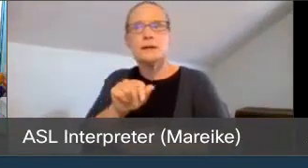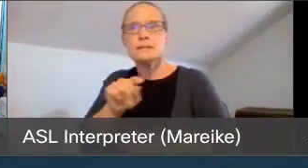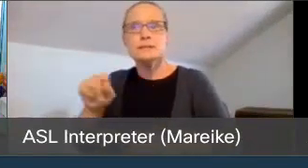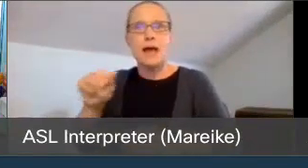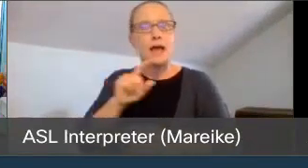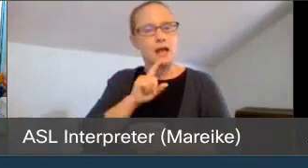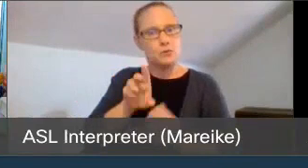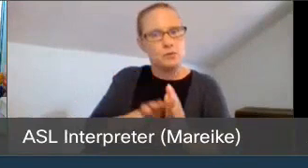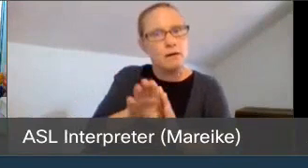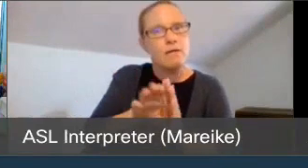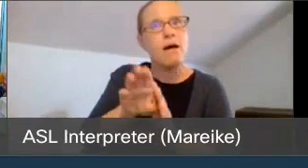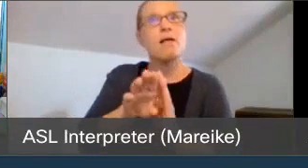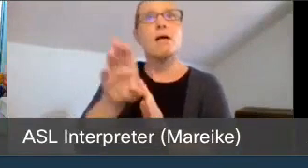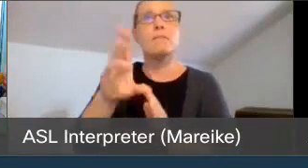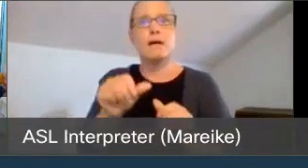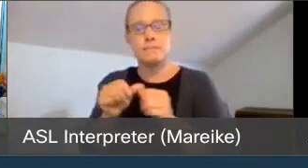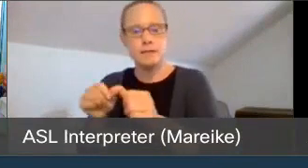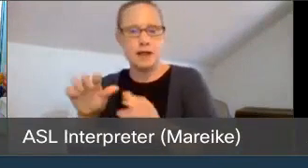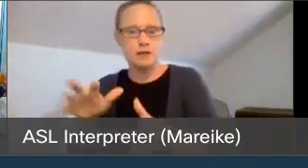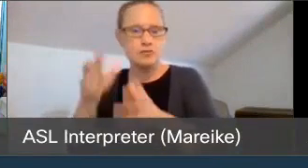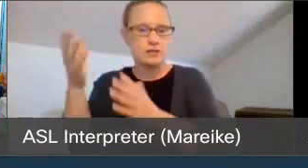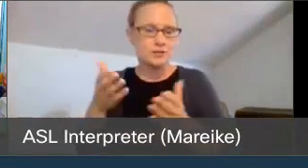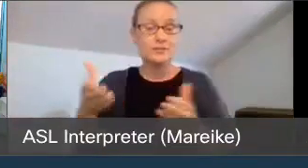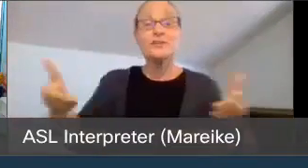crisis services. Welcome, Debbie.